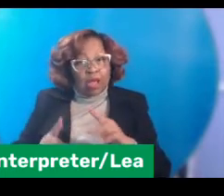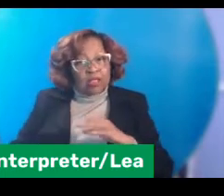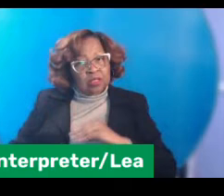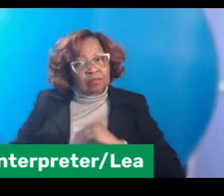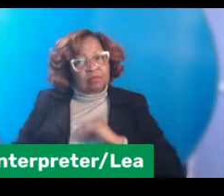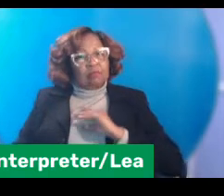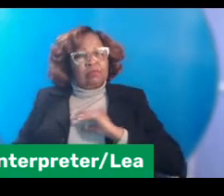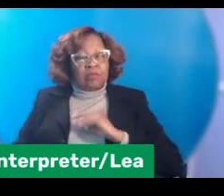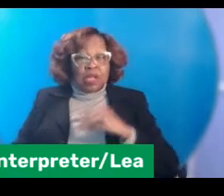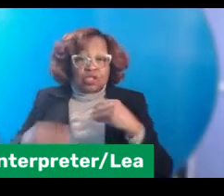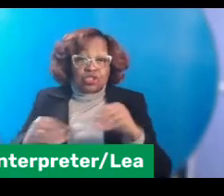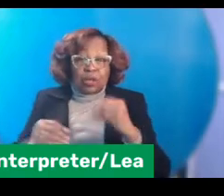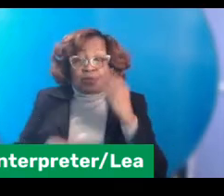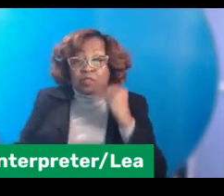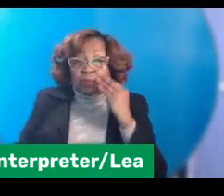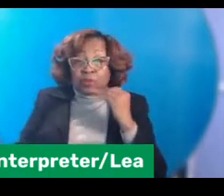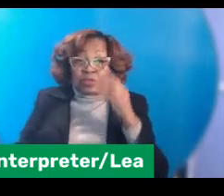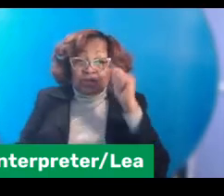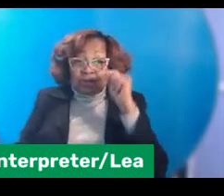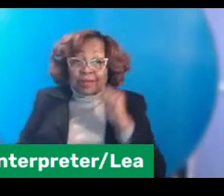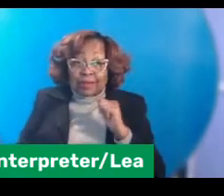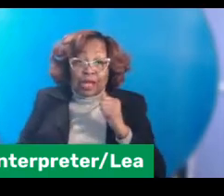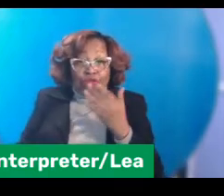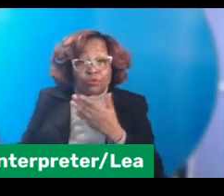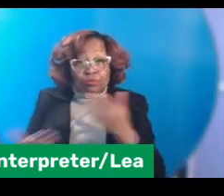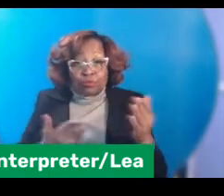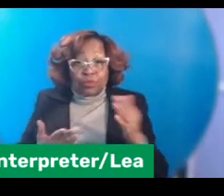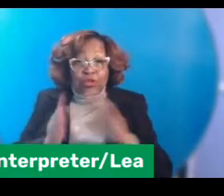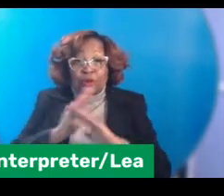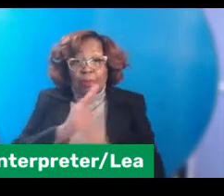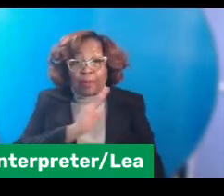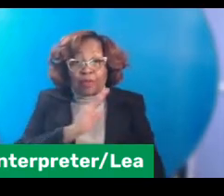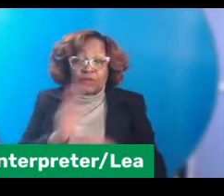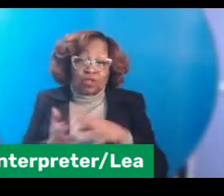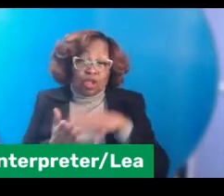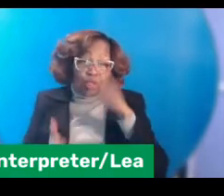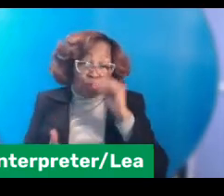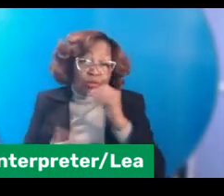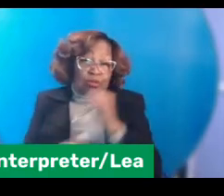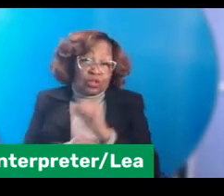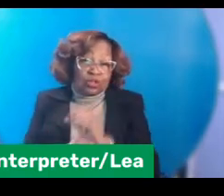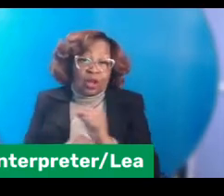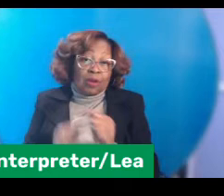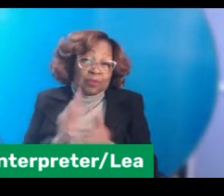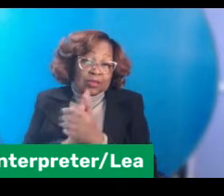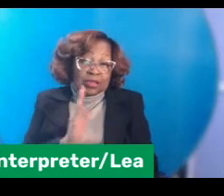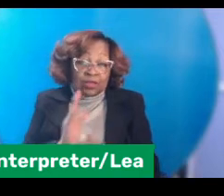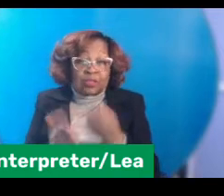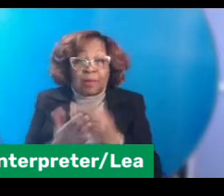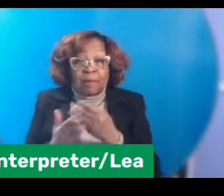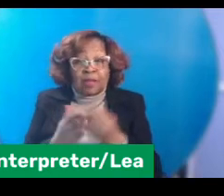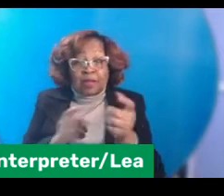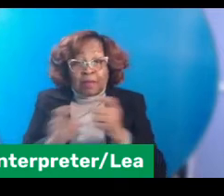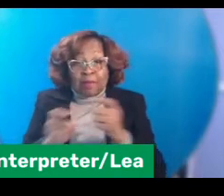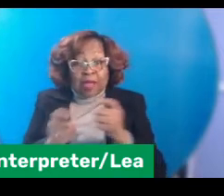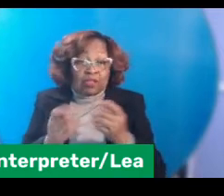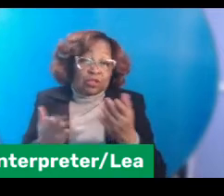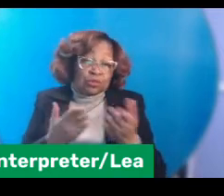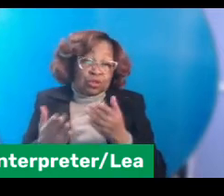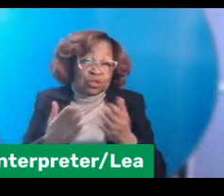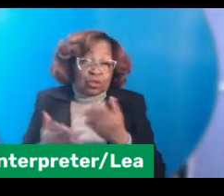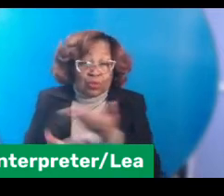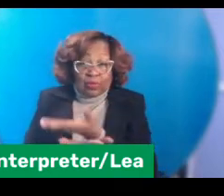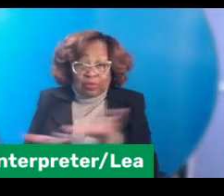have teenagers carry your bag. So the teens are learning job skills, money management, while also serving the immediate residents